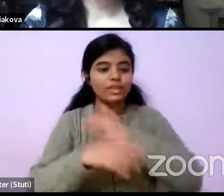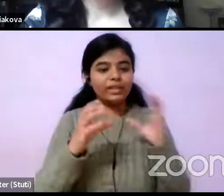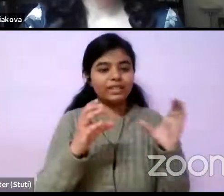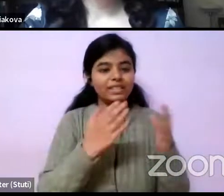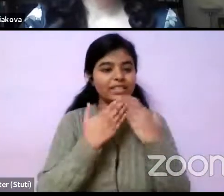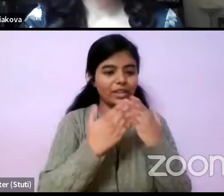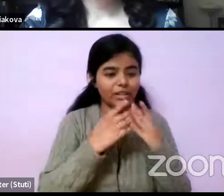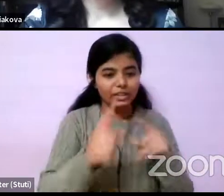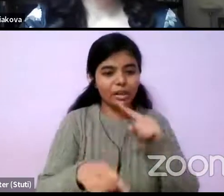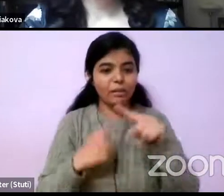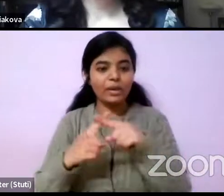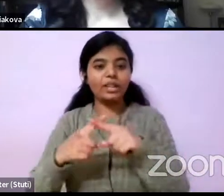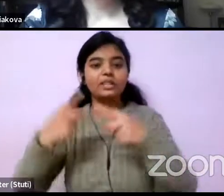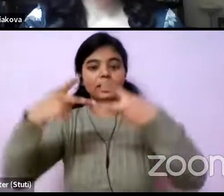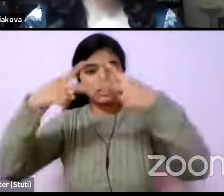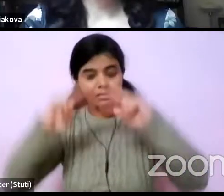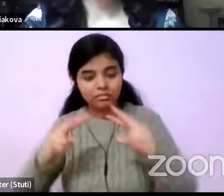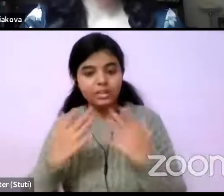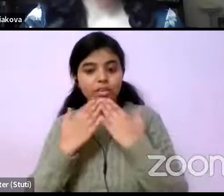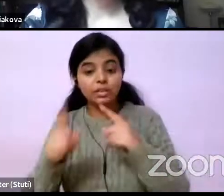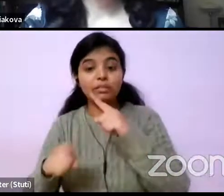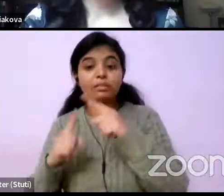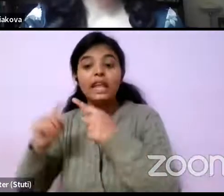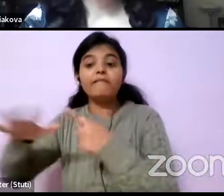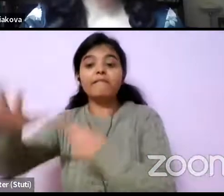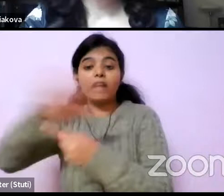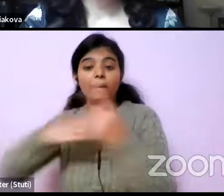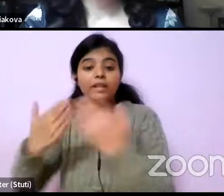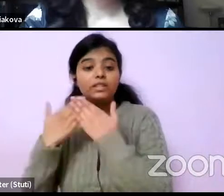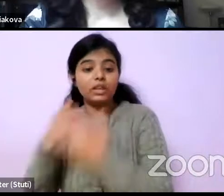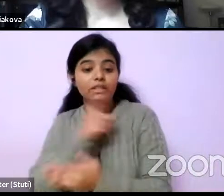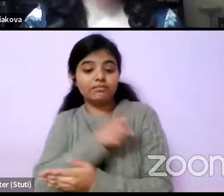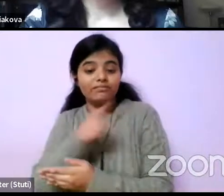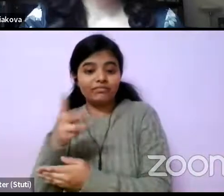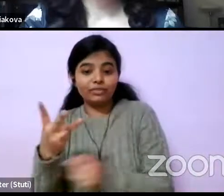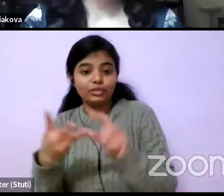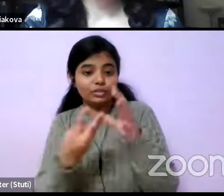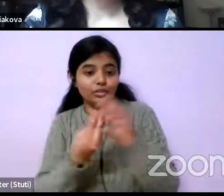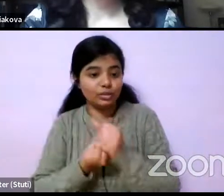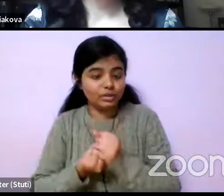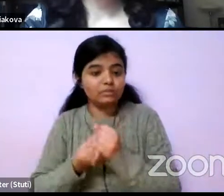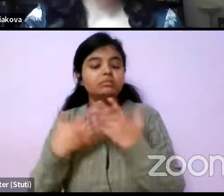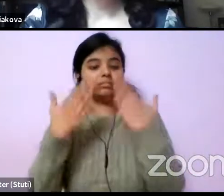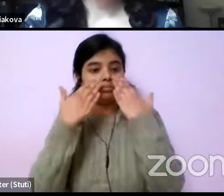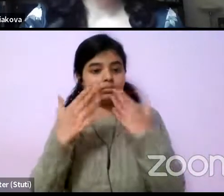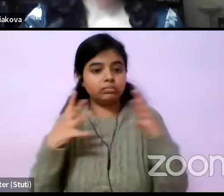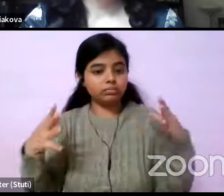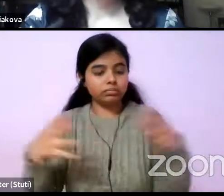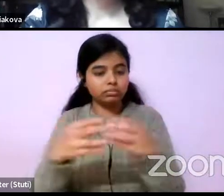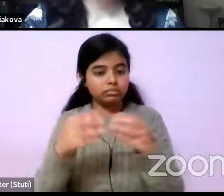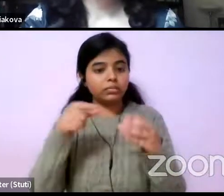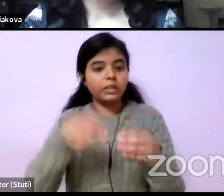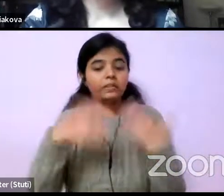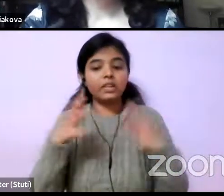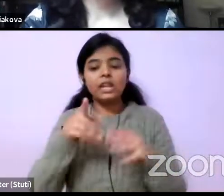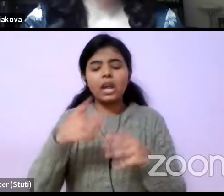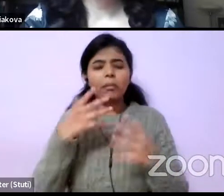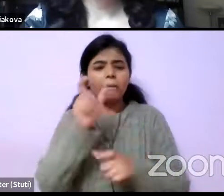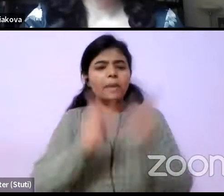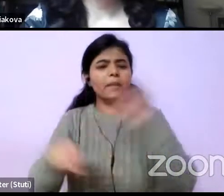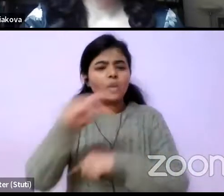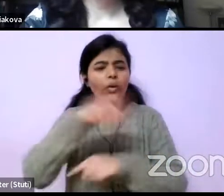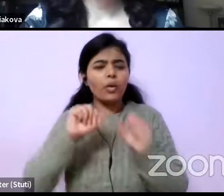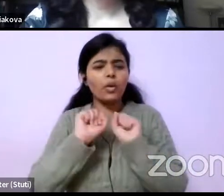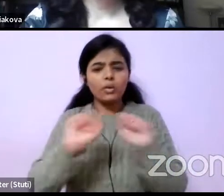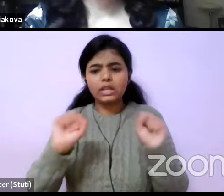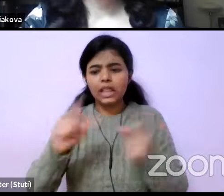studies, translation studies, and environmental studies. I want to know if people working in the allied fields are sensitive to the